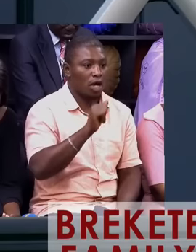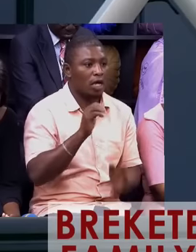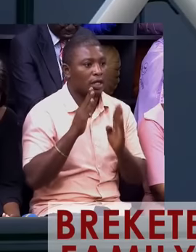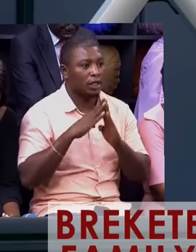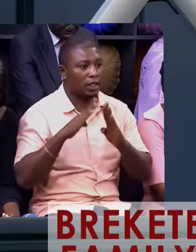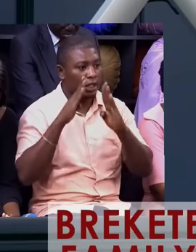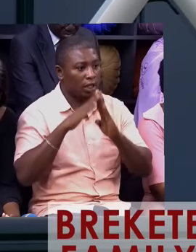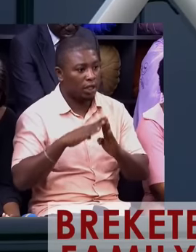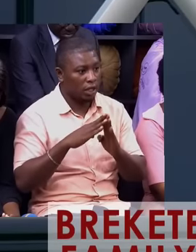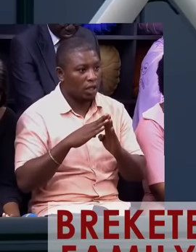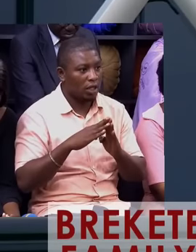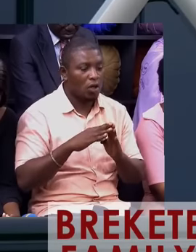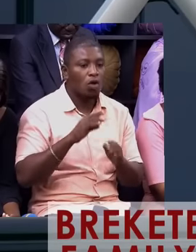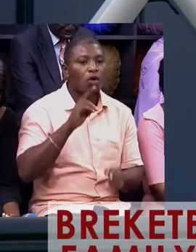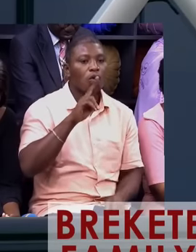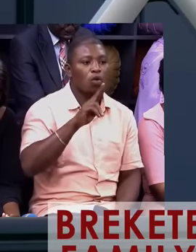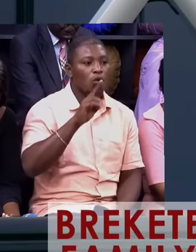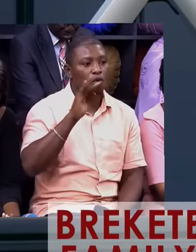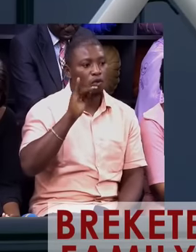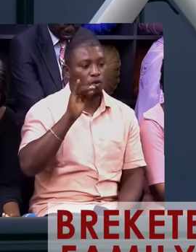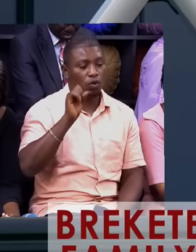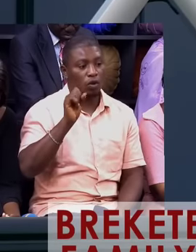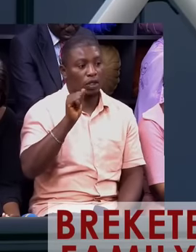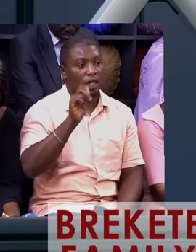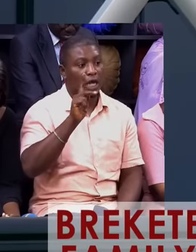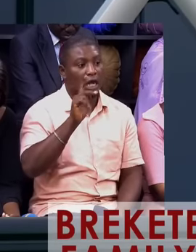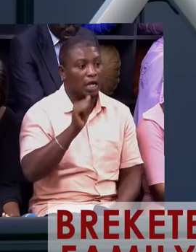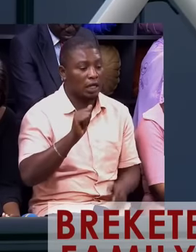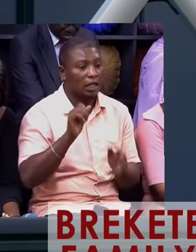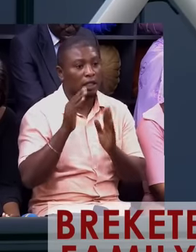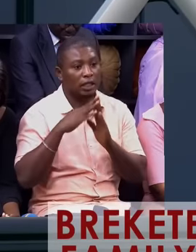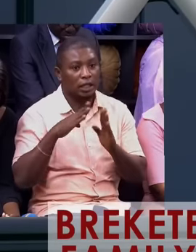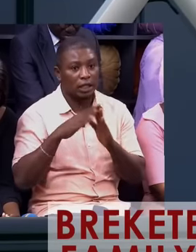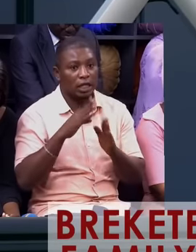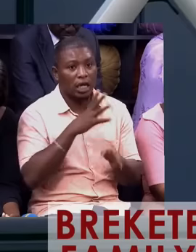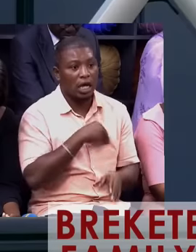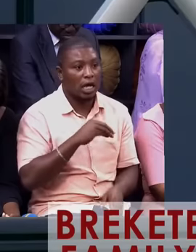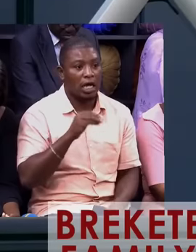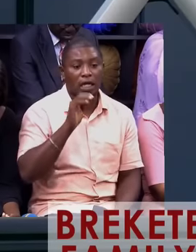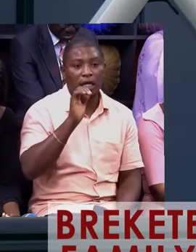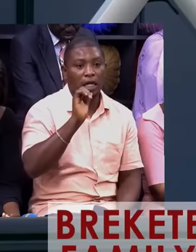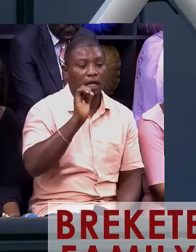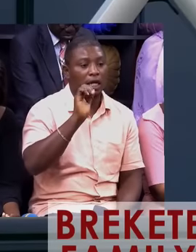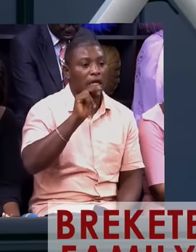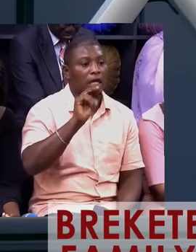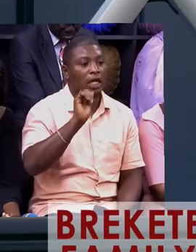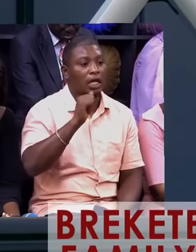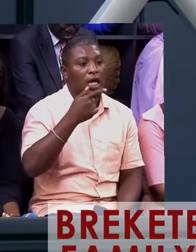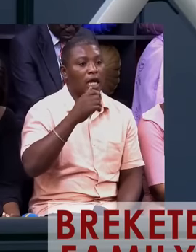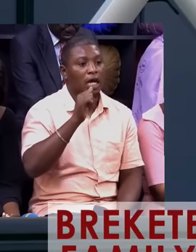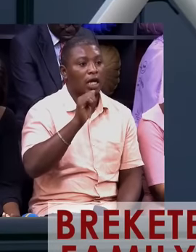M Osaka City and Nagasaki